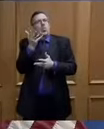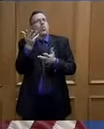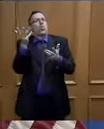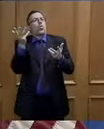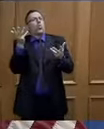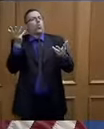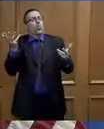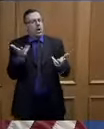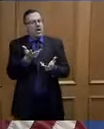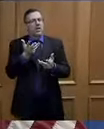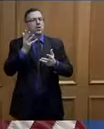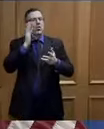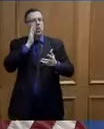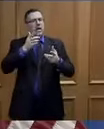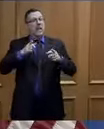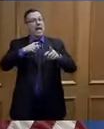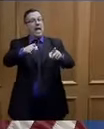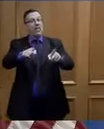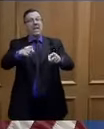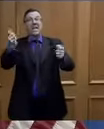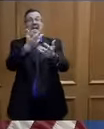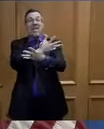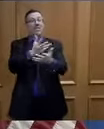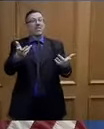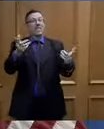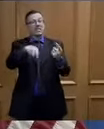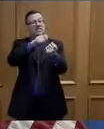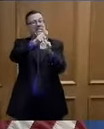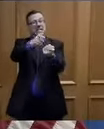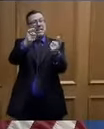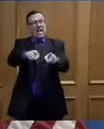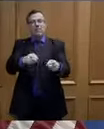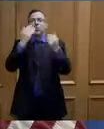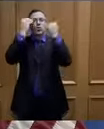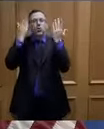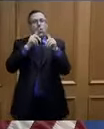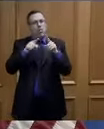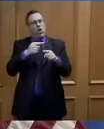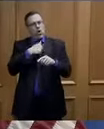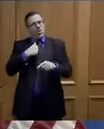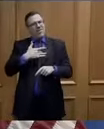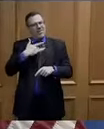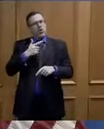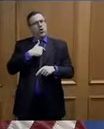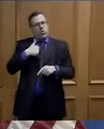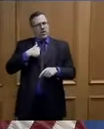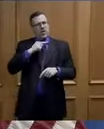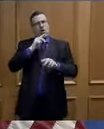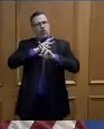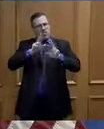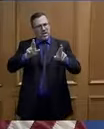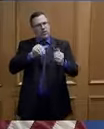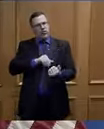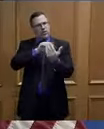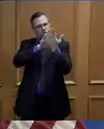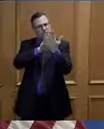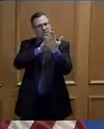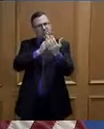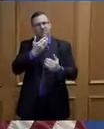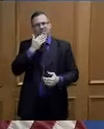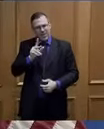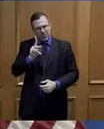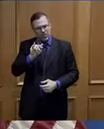certainly know that it is coming. And we know that it's going to be a challenge, but we believe that we're going to be able to address that challenge and get through it. Thank you,